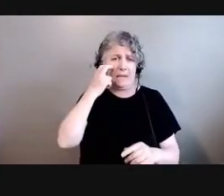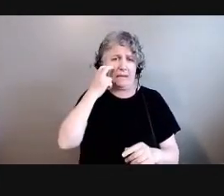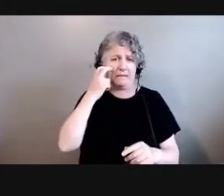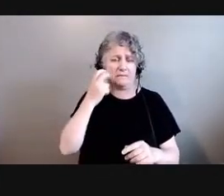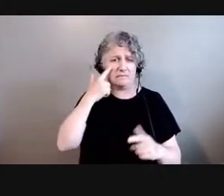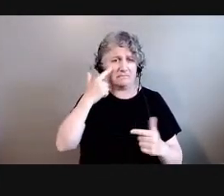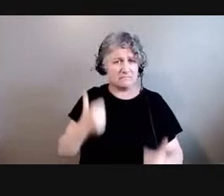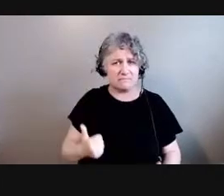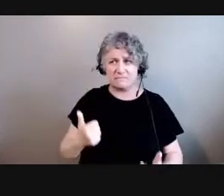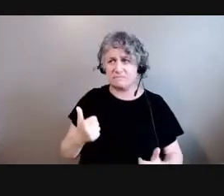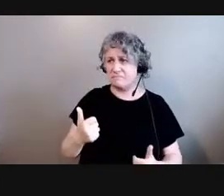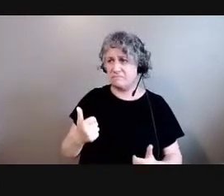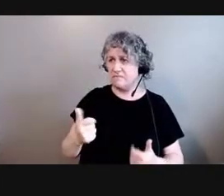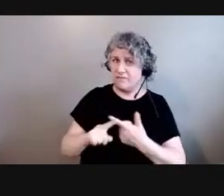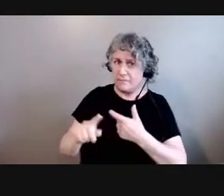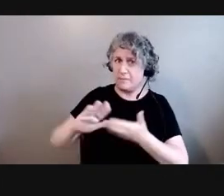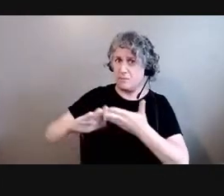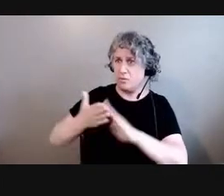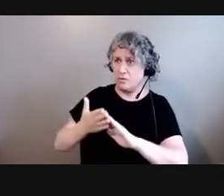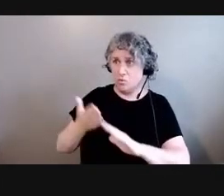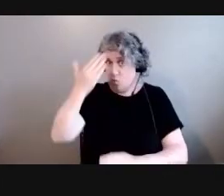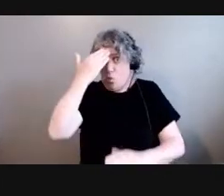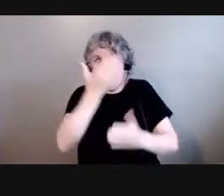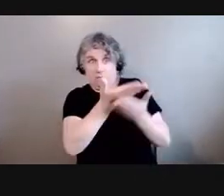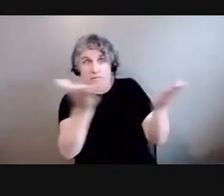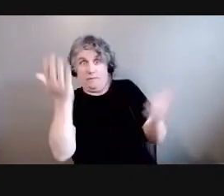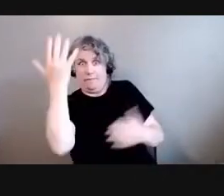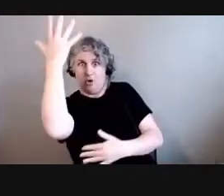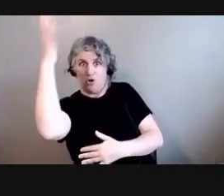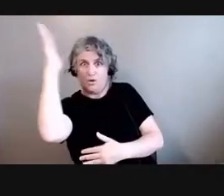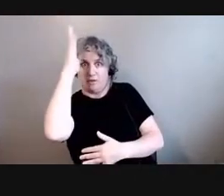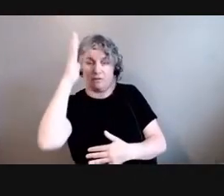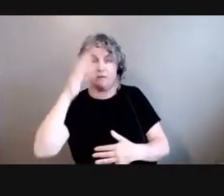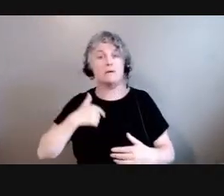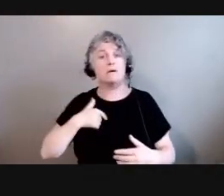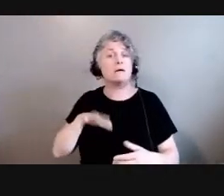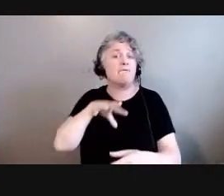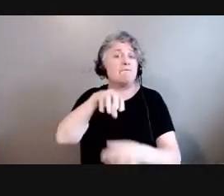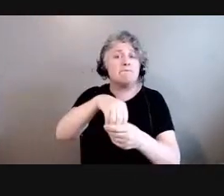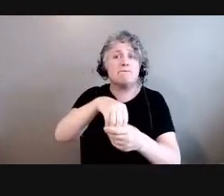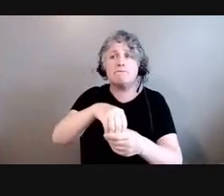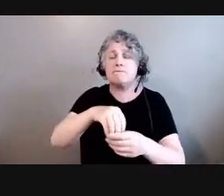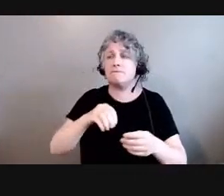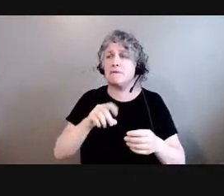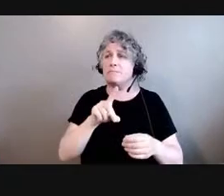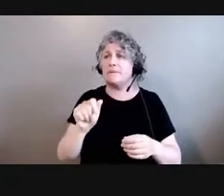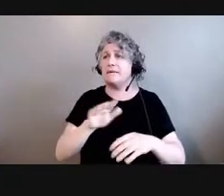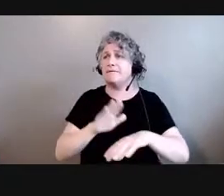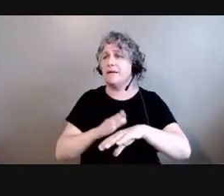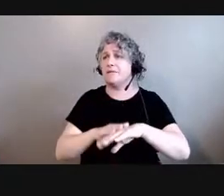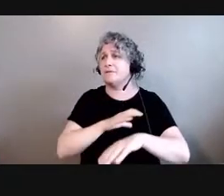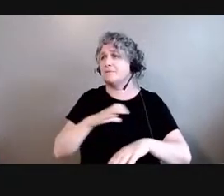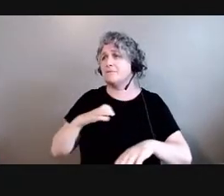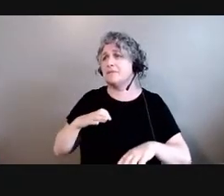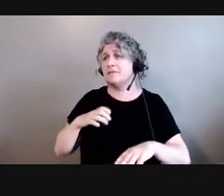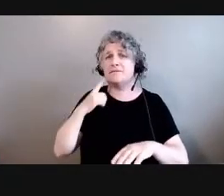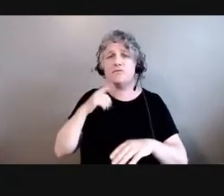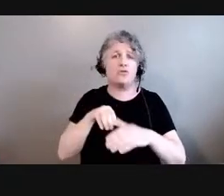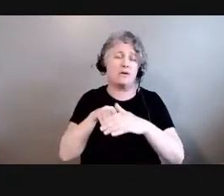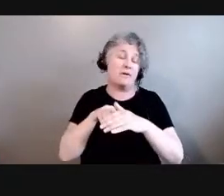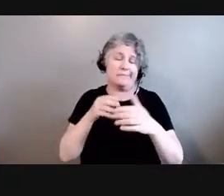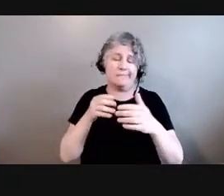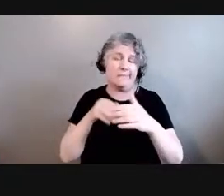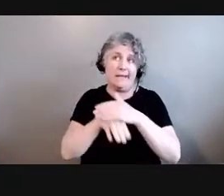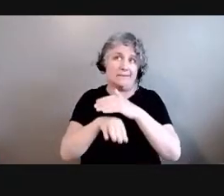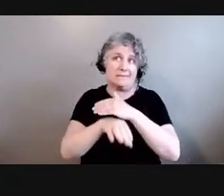knows the park, right? Like, you could get me to sit on a disability advisory committee or an accessibility advisory committee